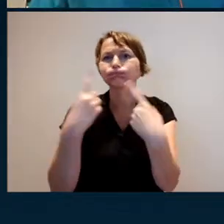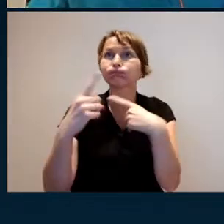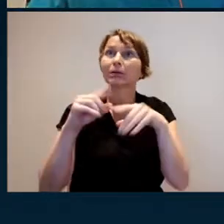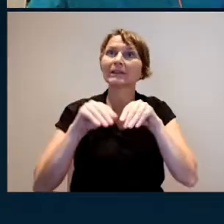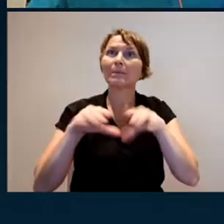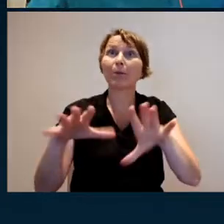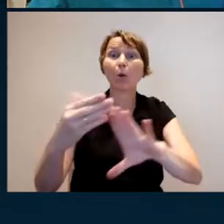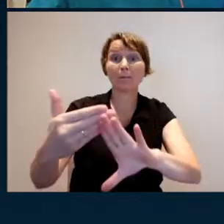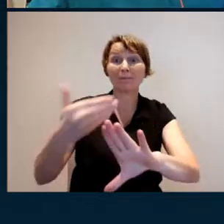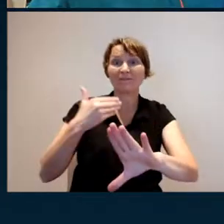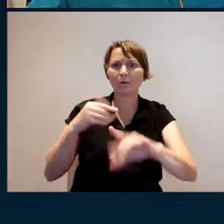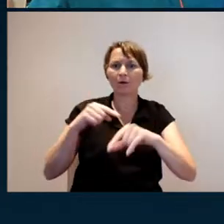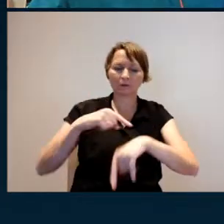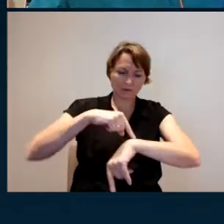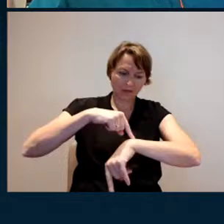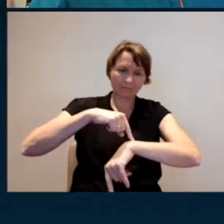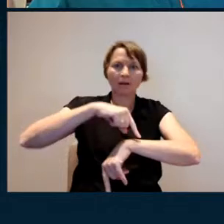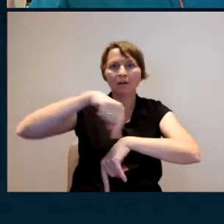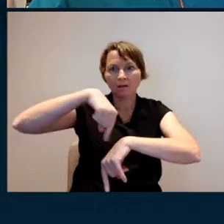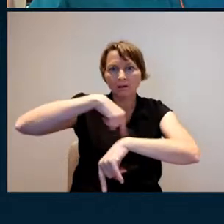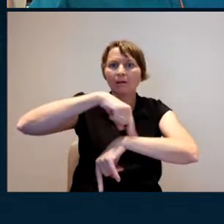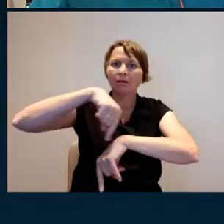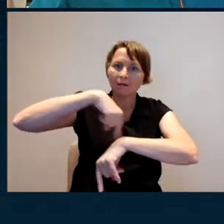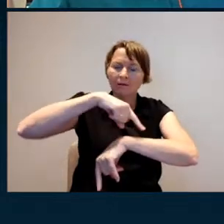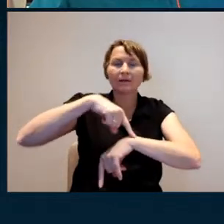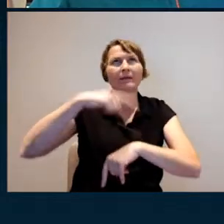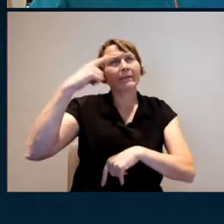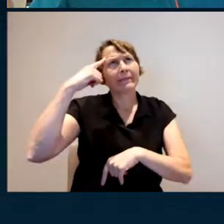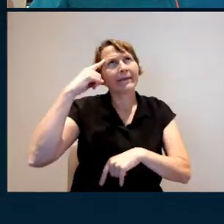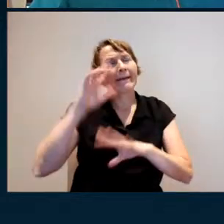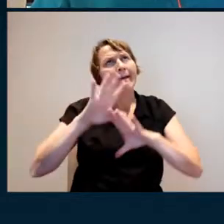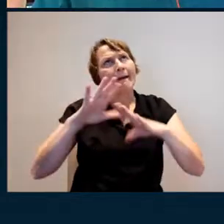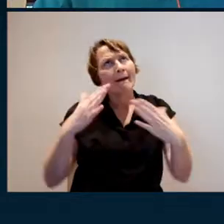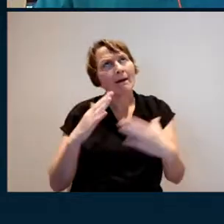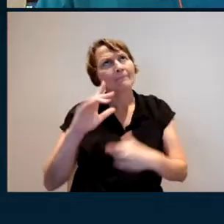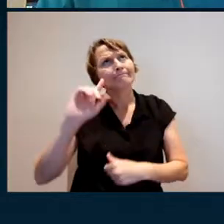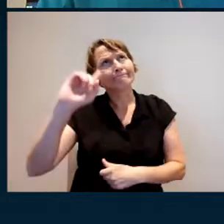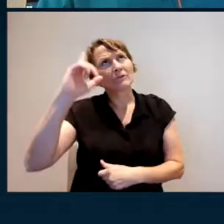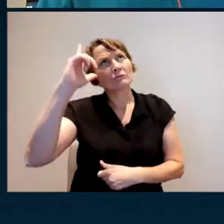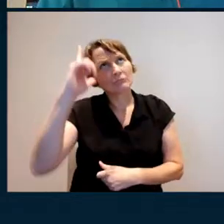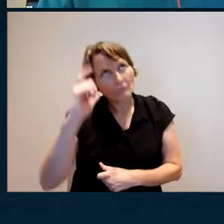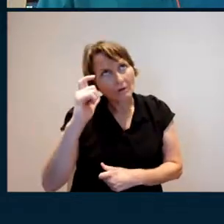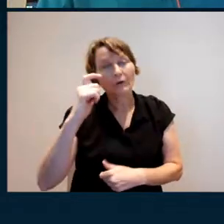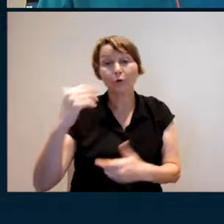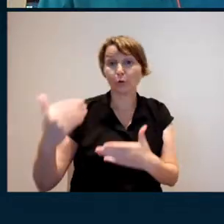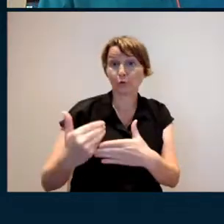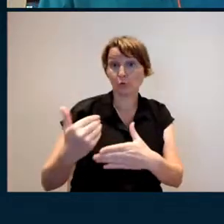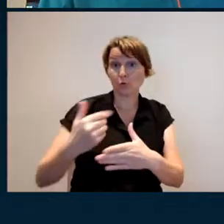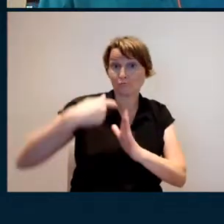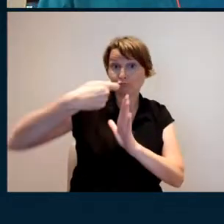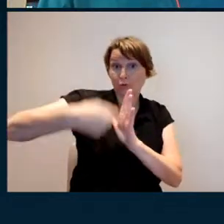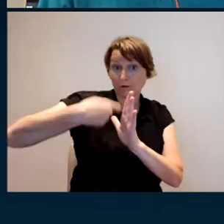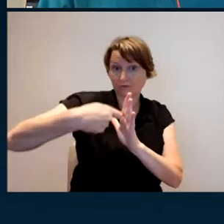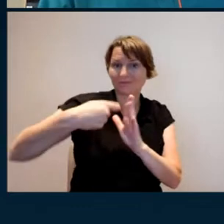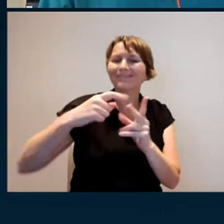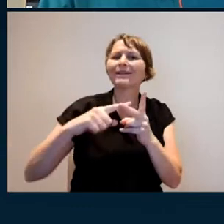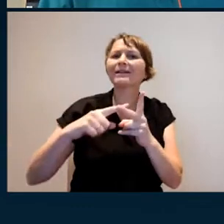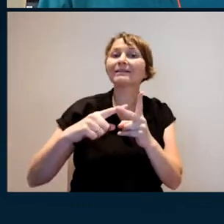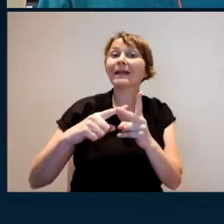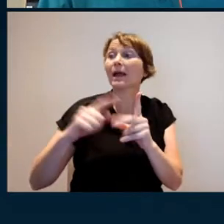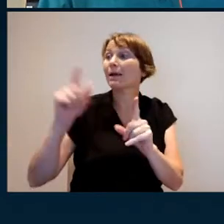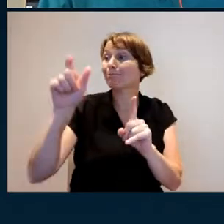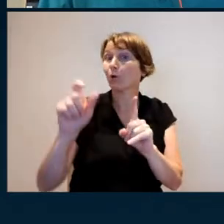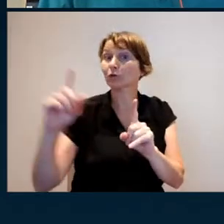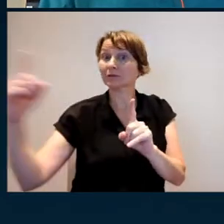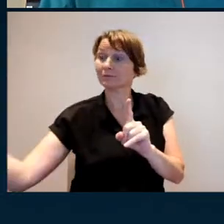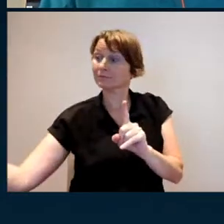And you think about, number one, starting a new project up, and then also onboarding a new developer to your team. How long does